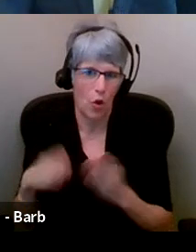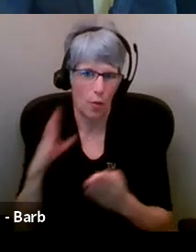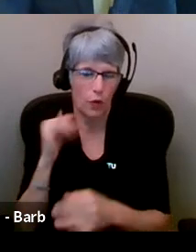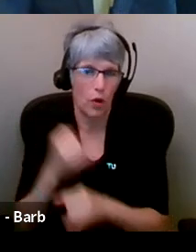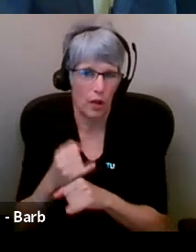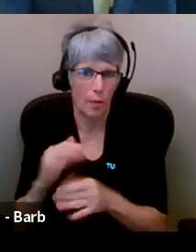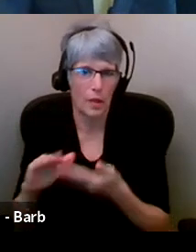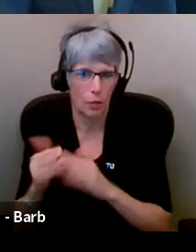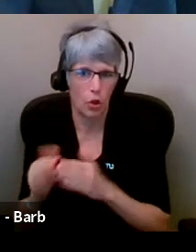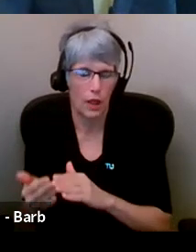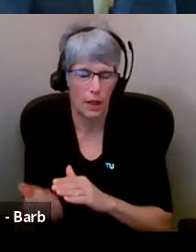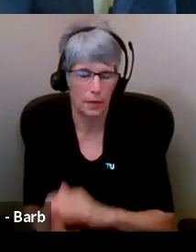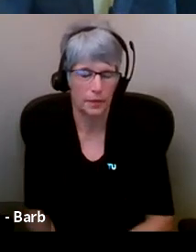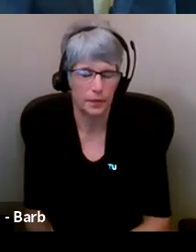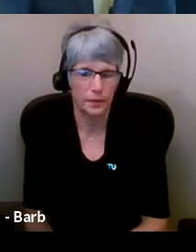community.